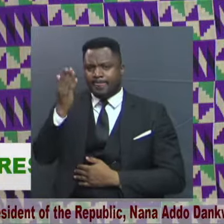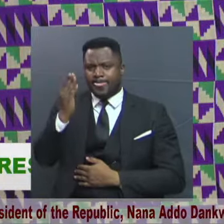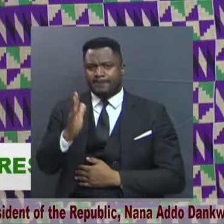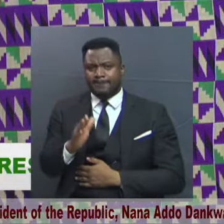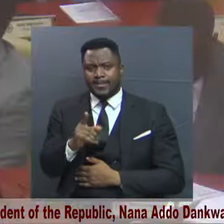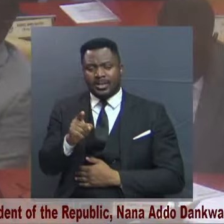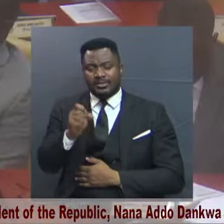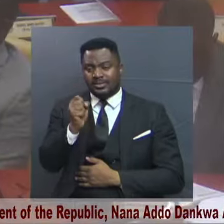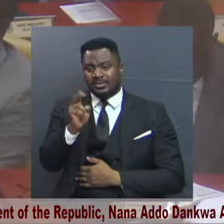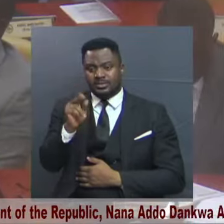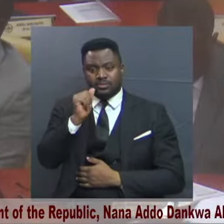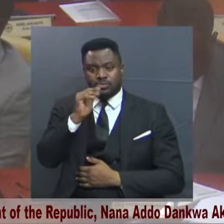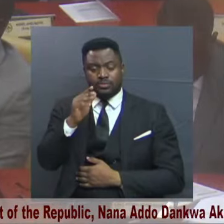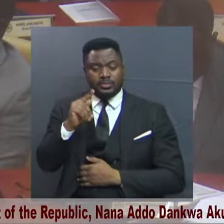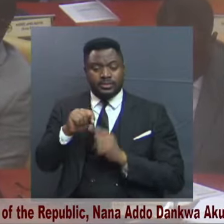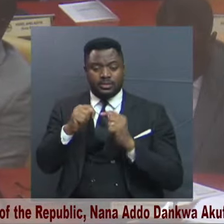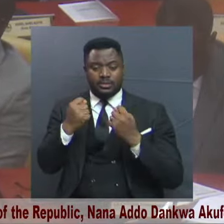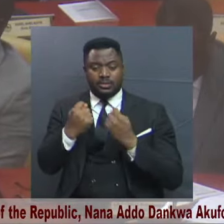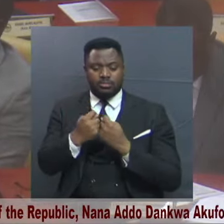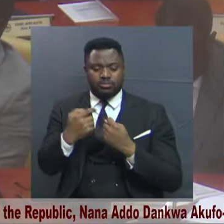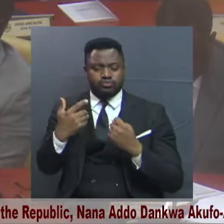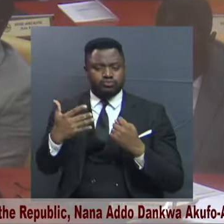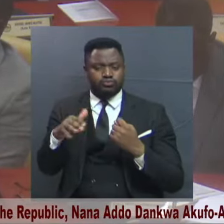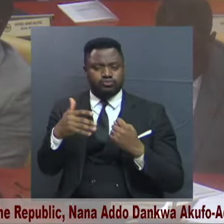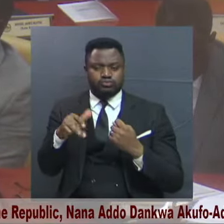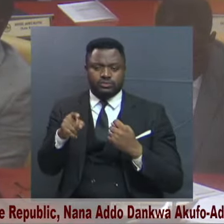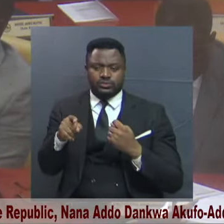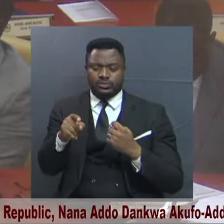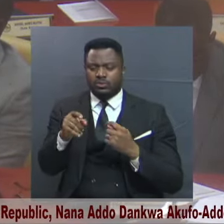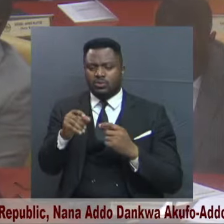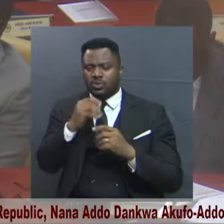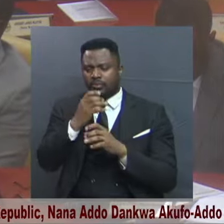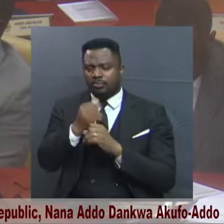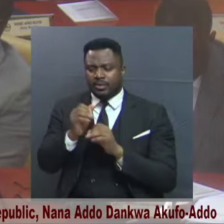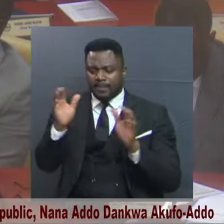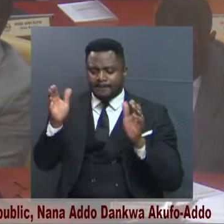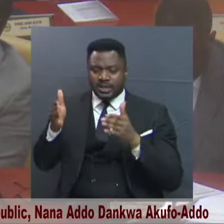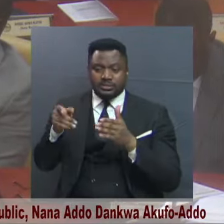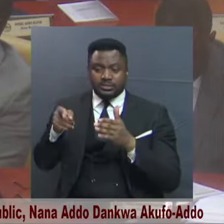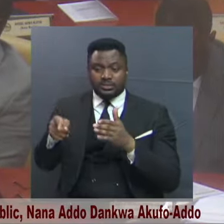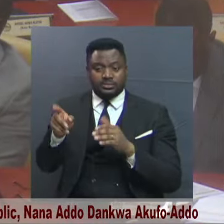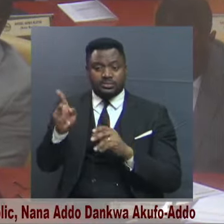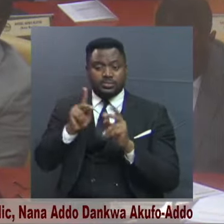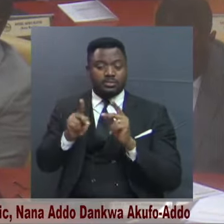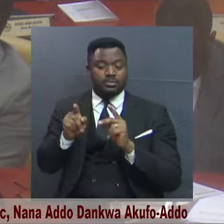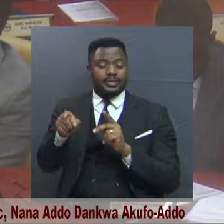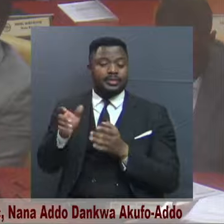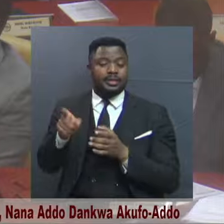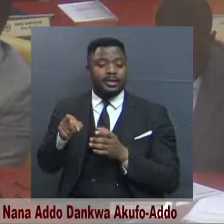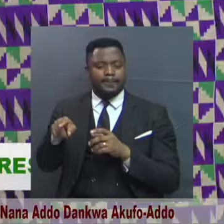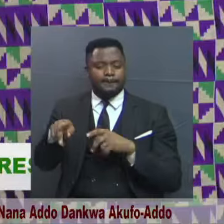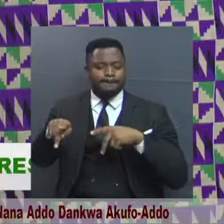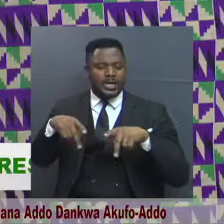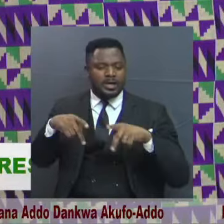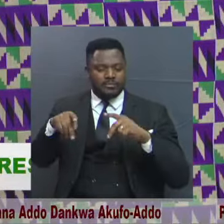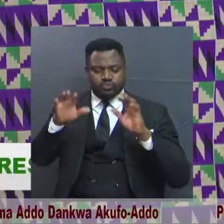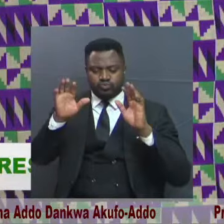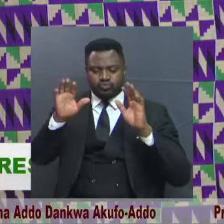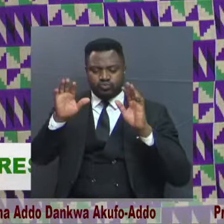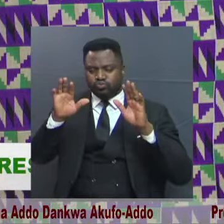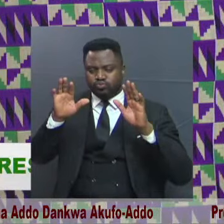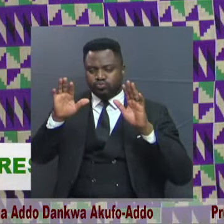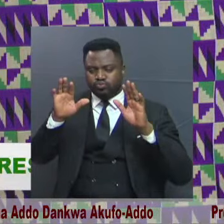senior women's team the black queens who do not get half the attention the black stars get have been performing quite